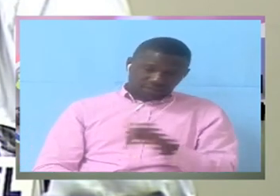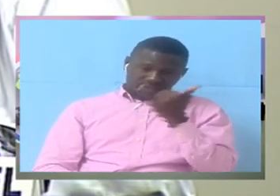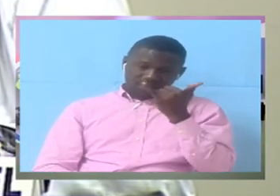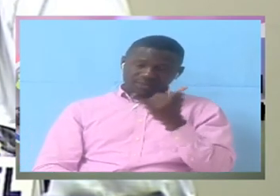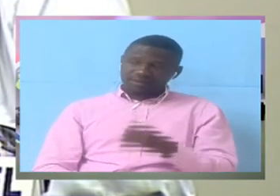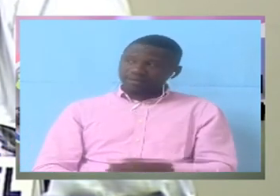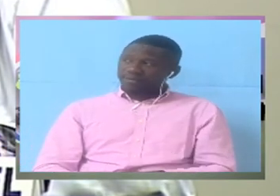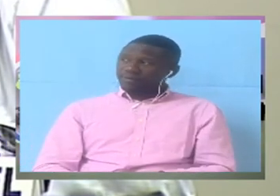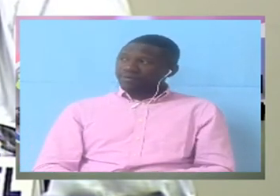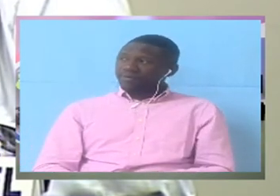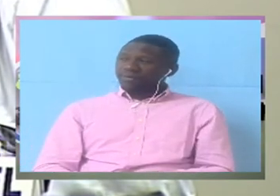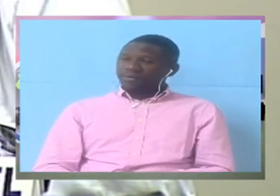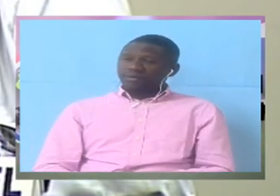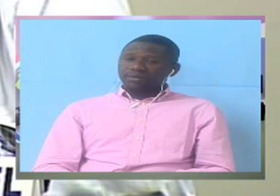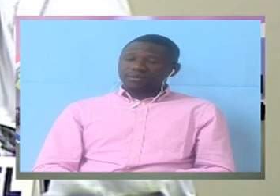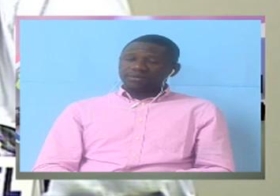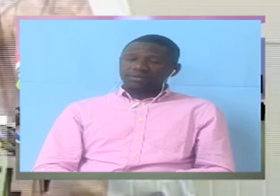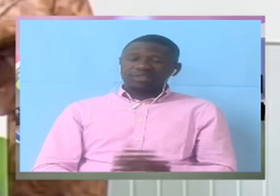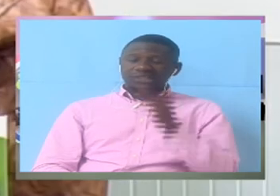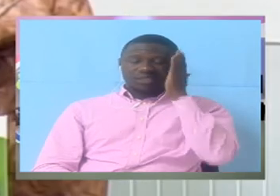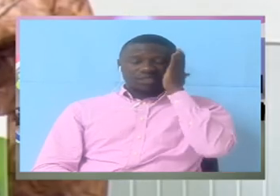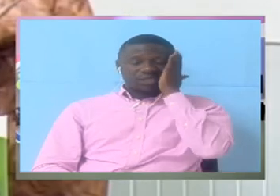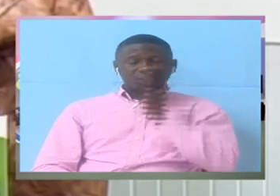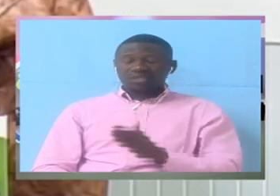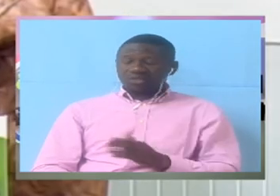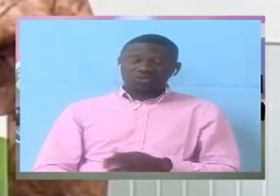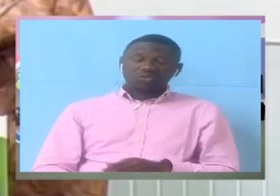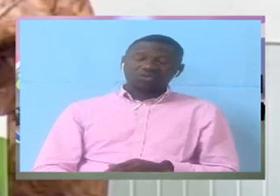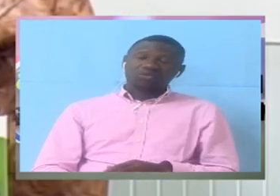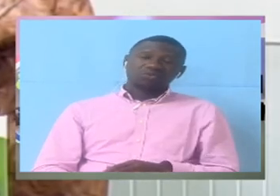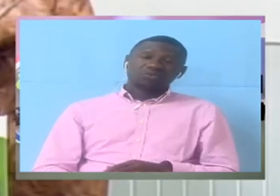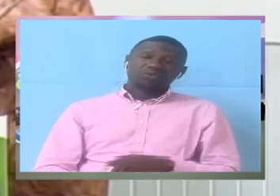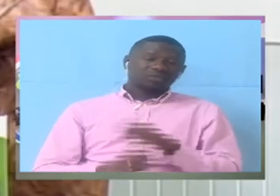Yes, that is a serious allegation.